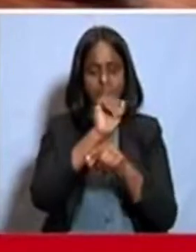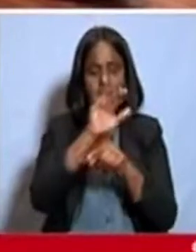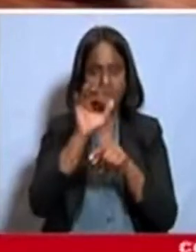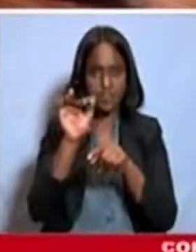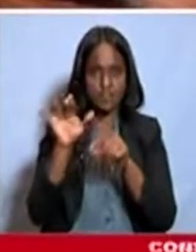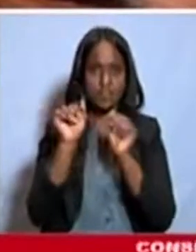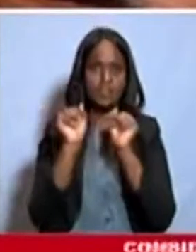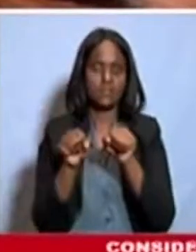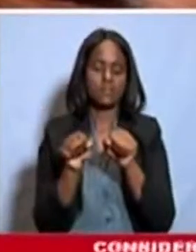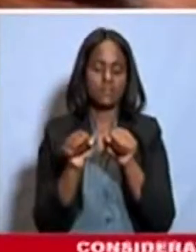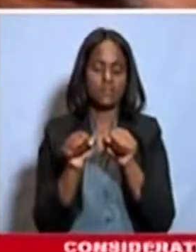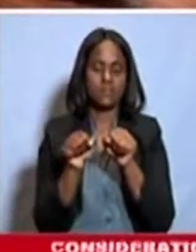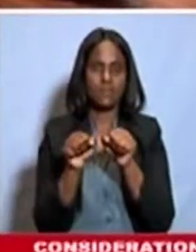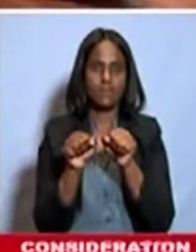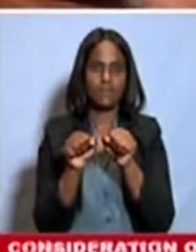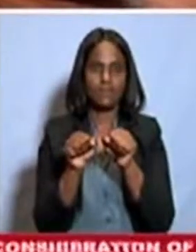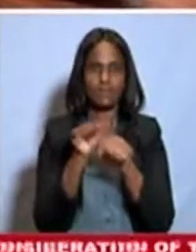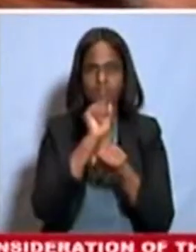to